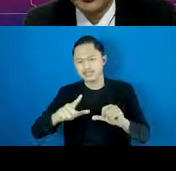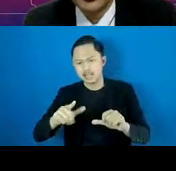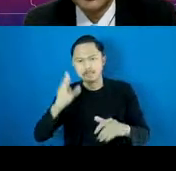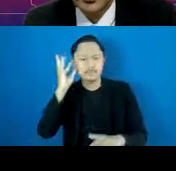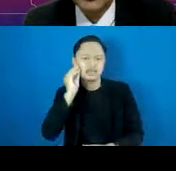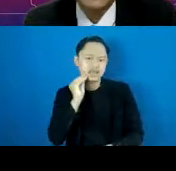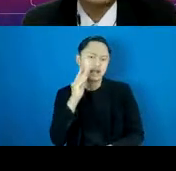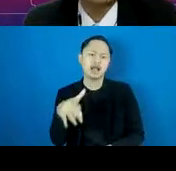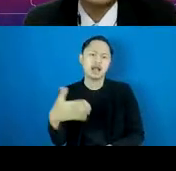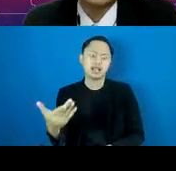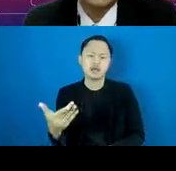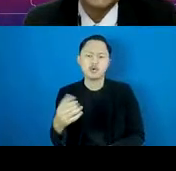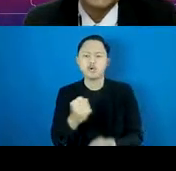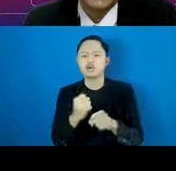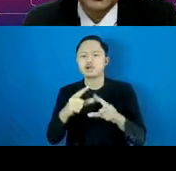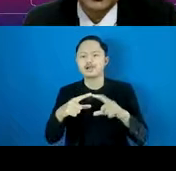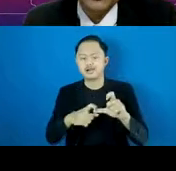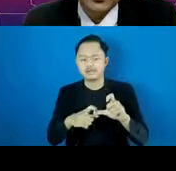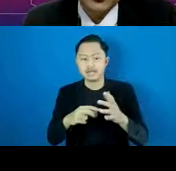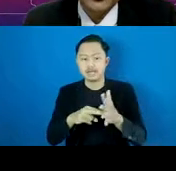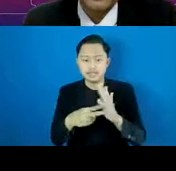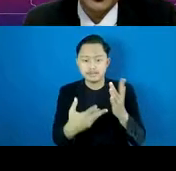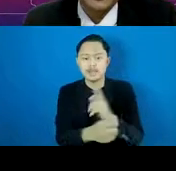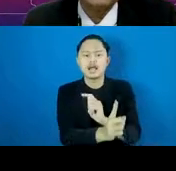us recover some of the energy in terms of